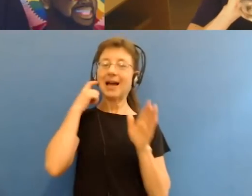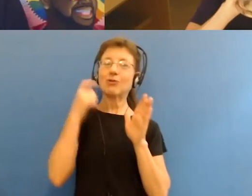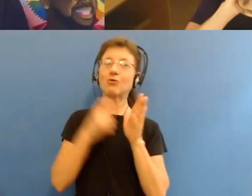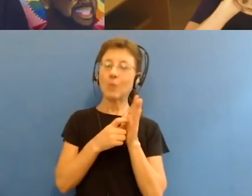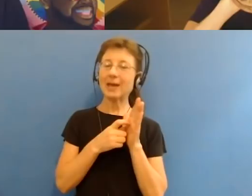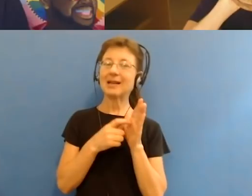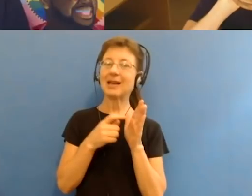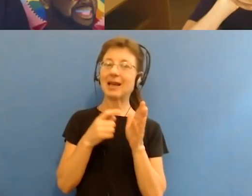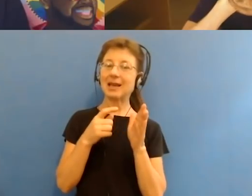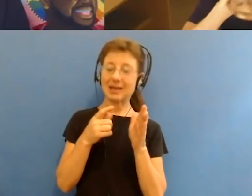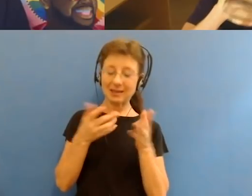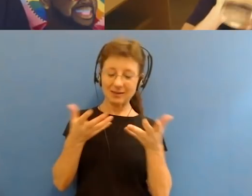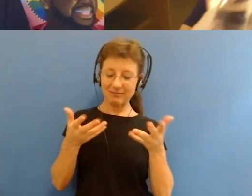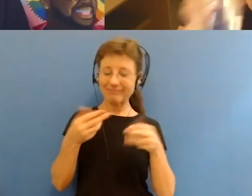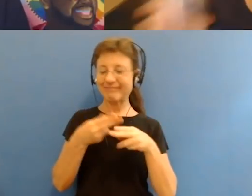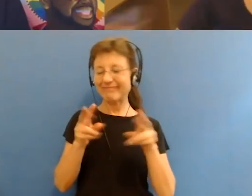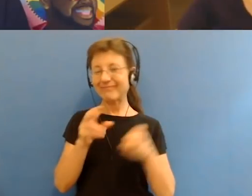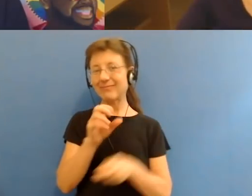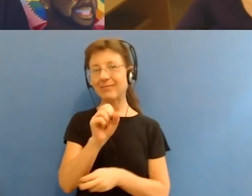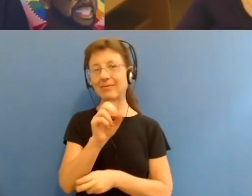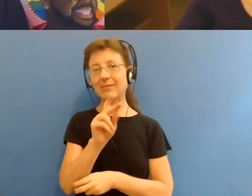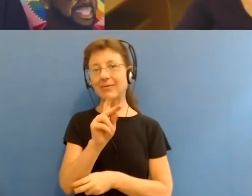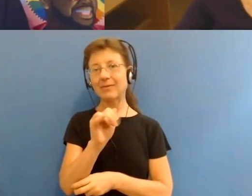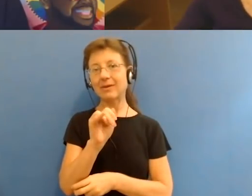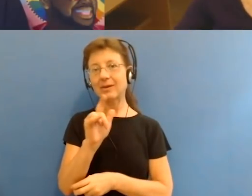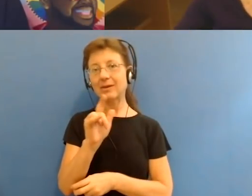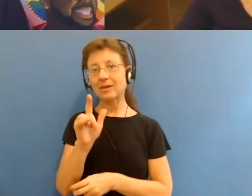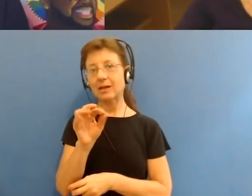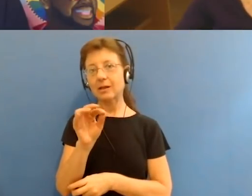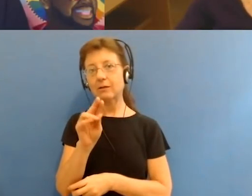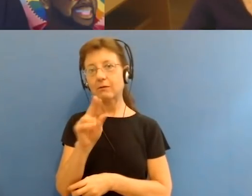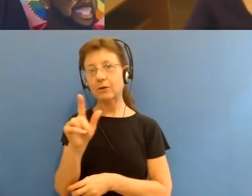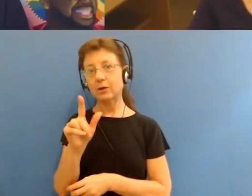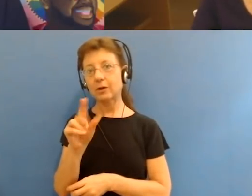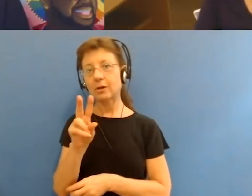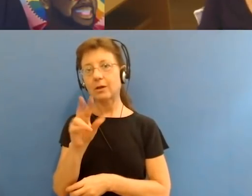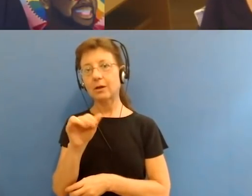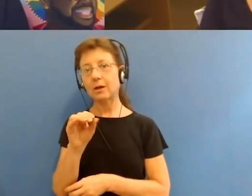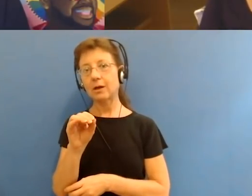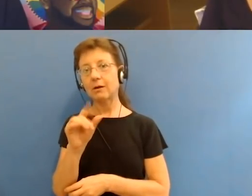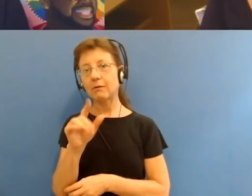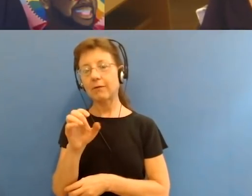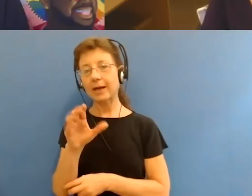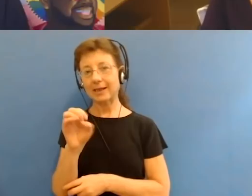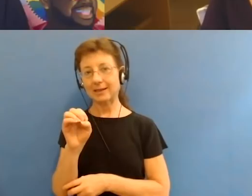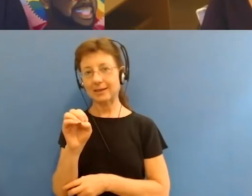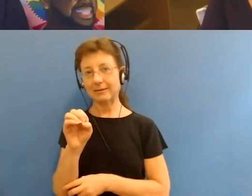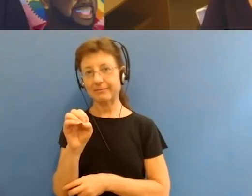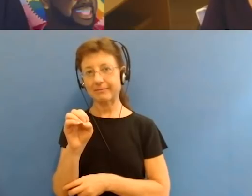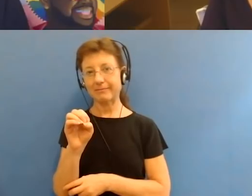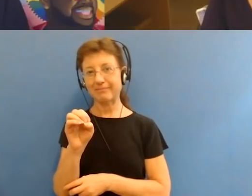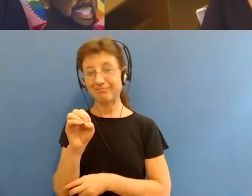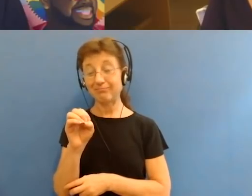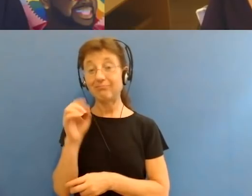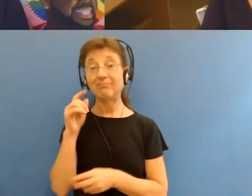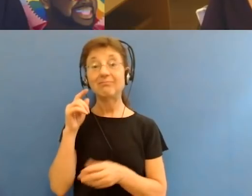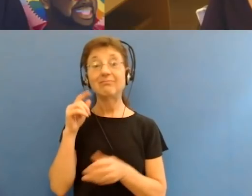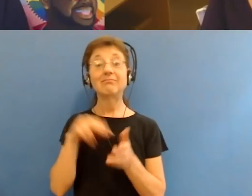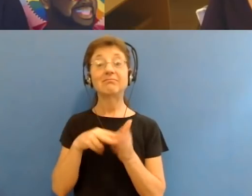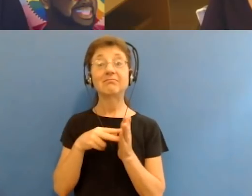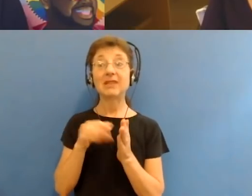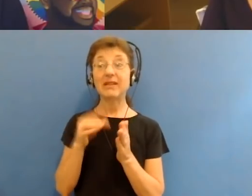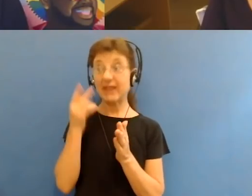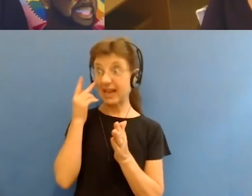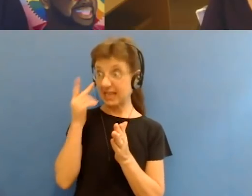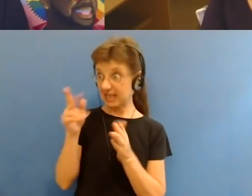violence, you know, and that means that if I see someone that I love in danger,